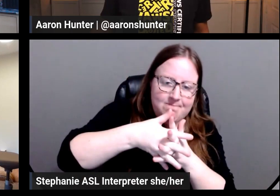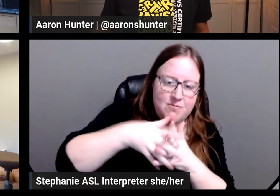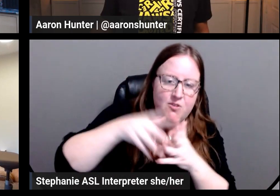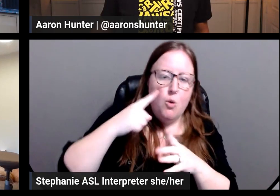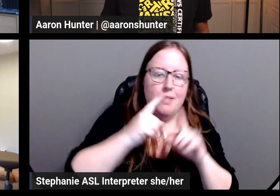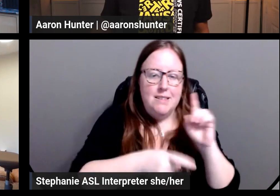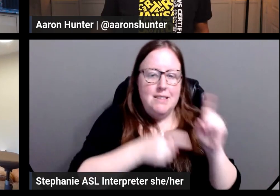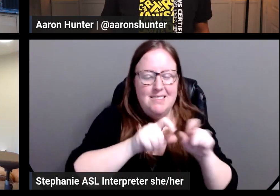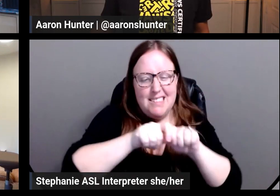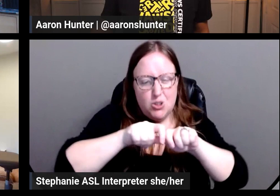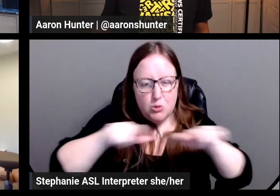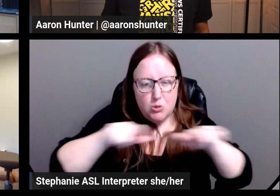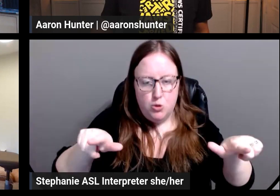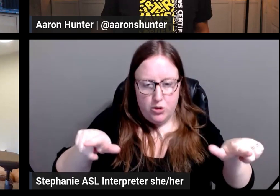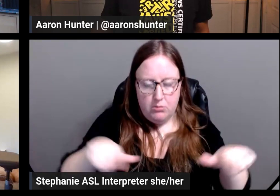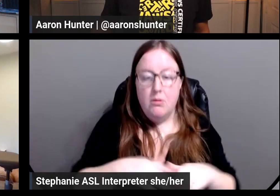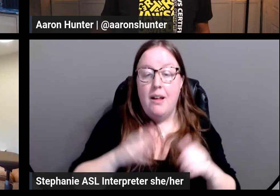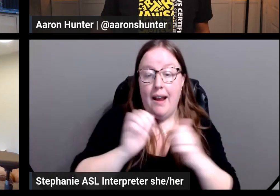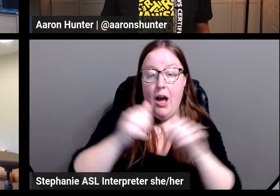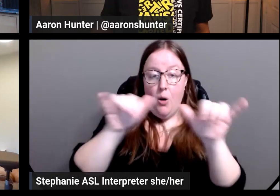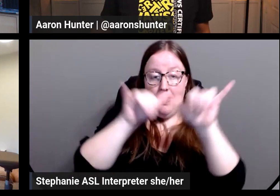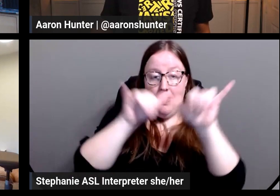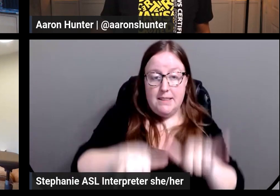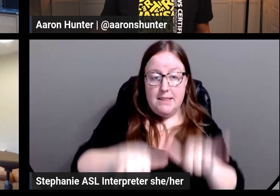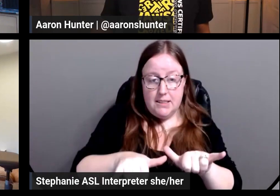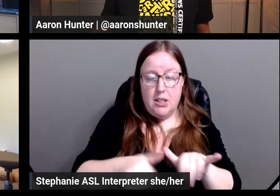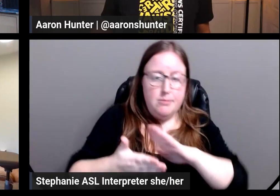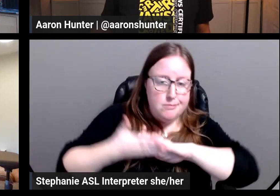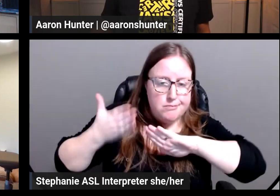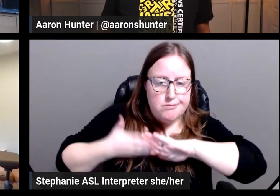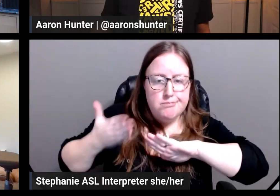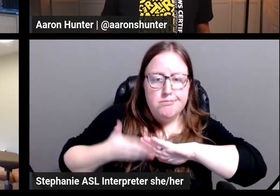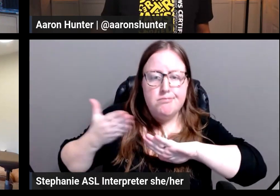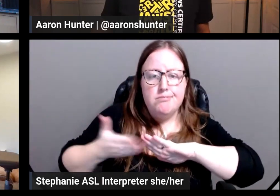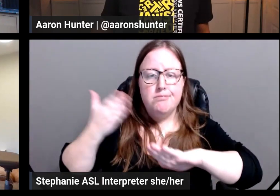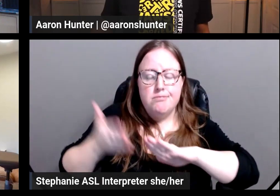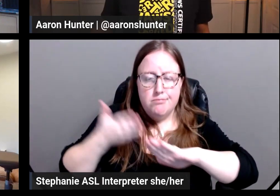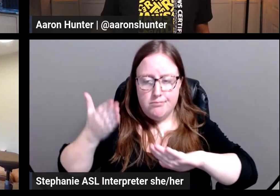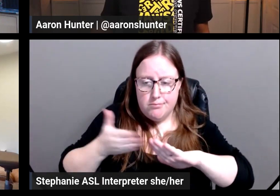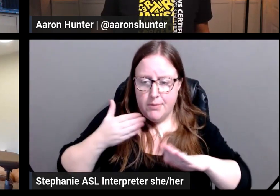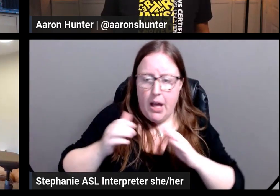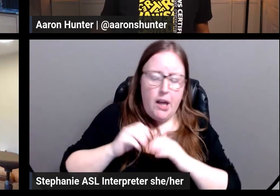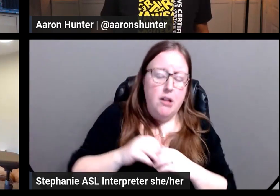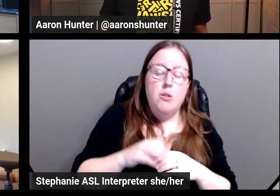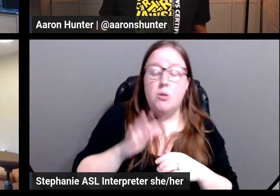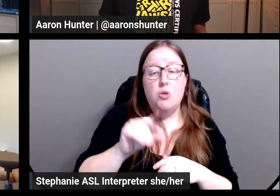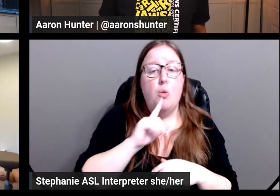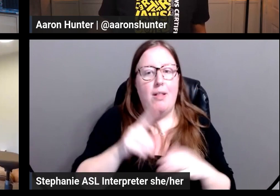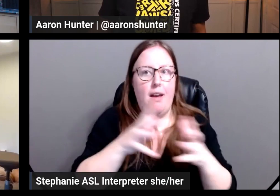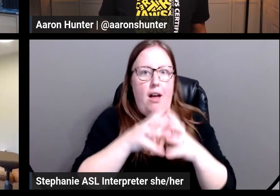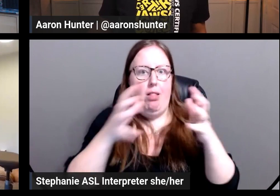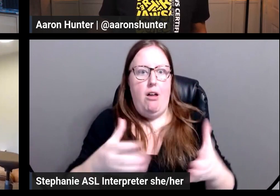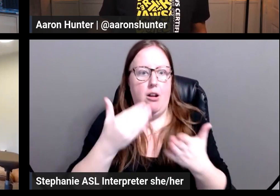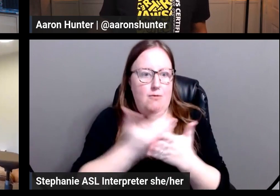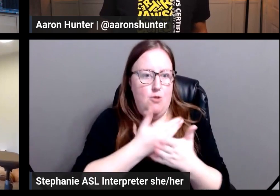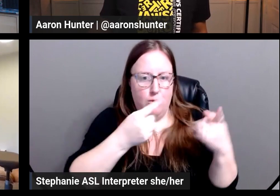distribution and how the system boots and operates, and so there's a lot of new stuff there.